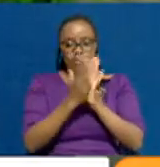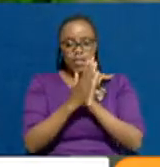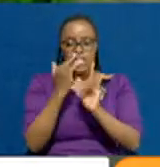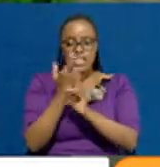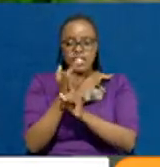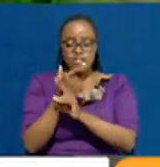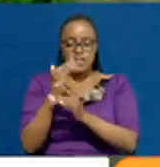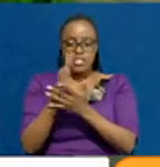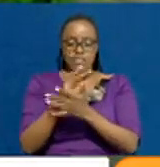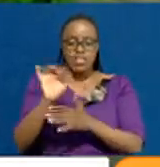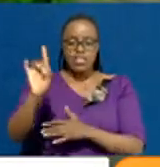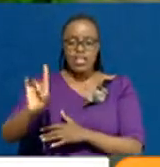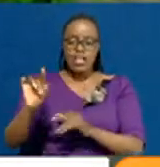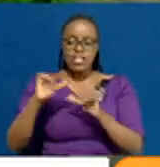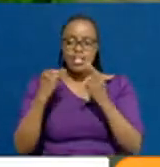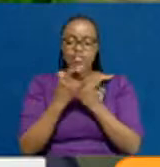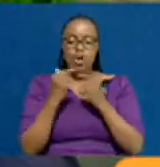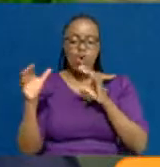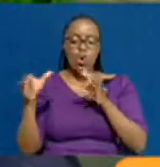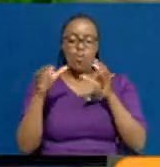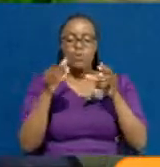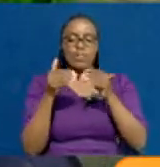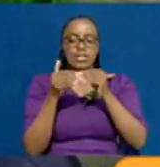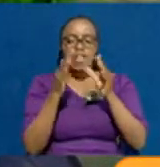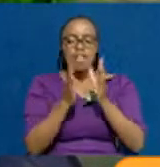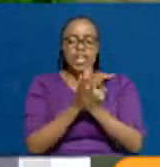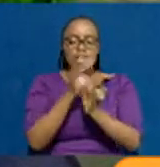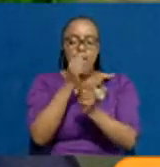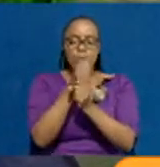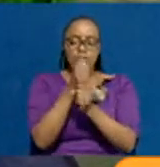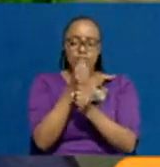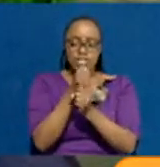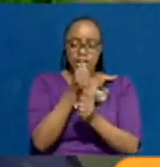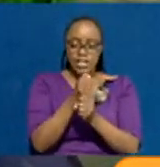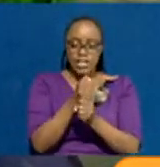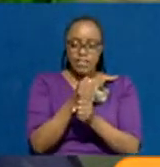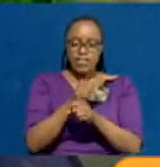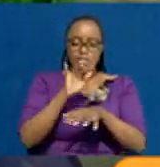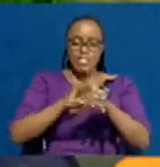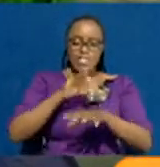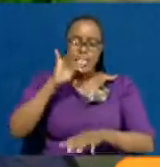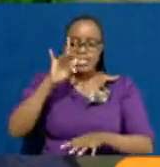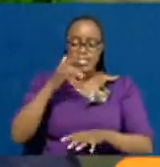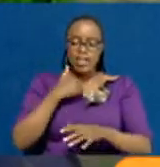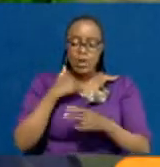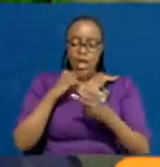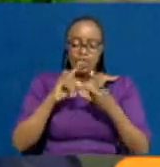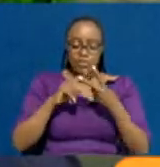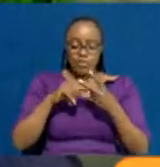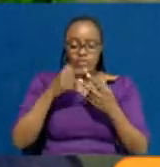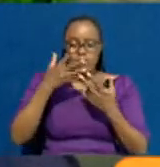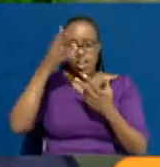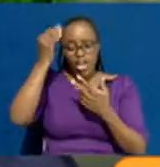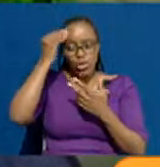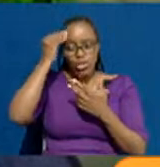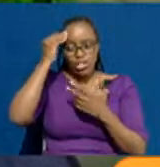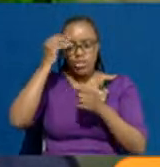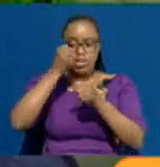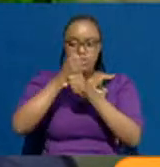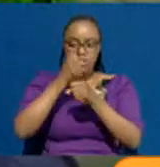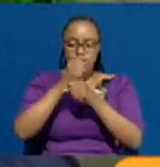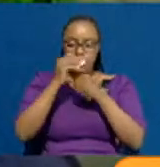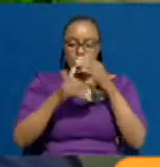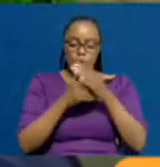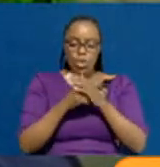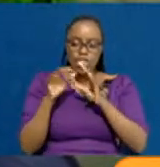society, religious groups, community leaders, and we have done sensitization, we have done education, we have done at the grassroots